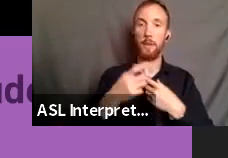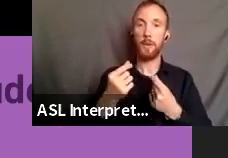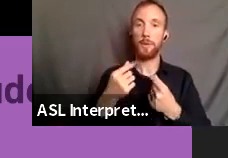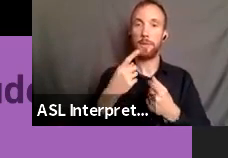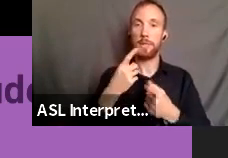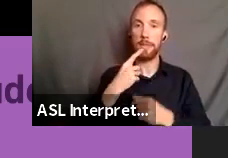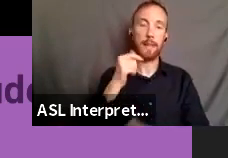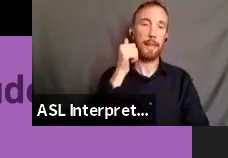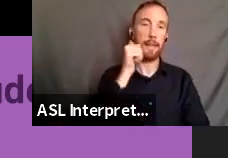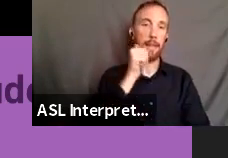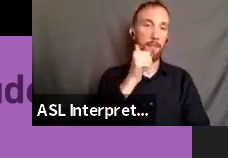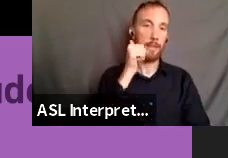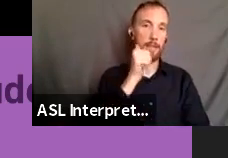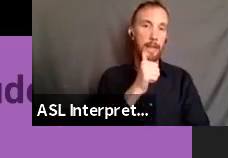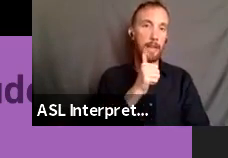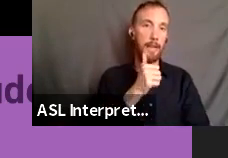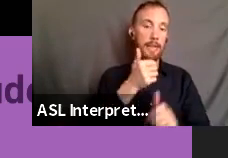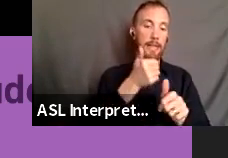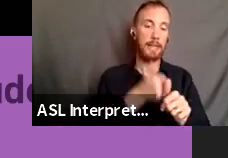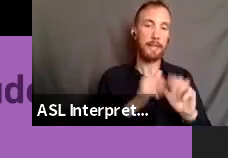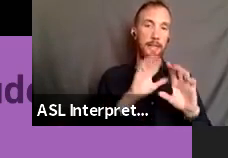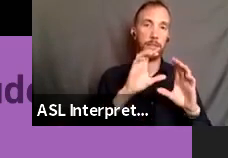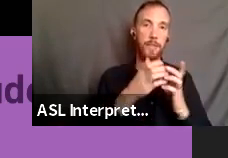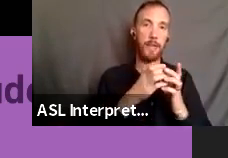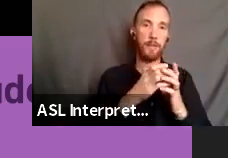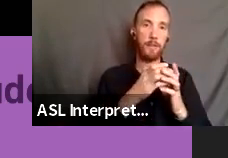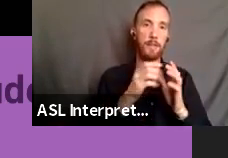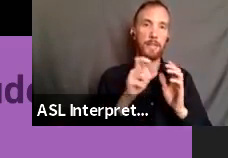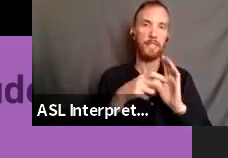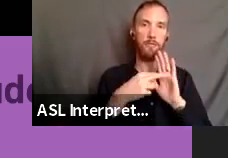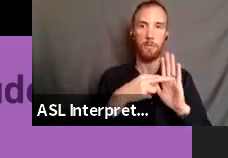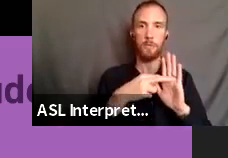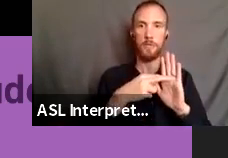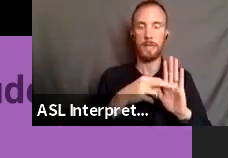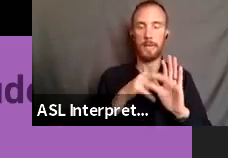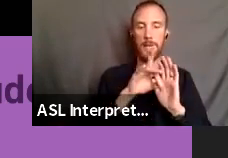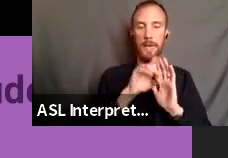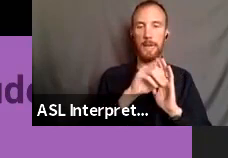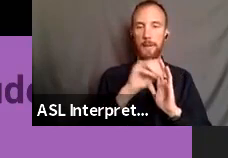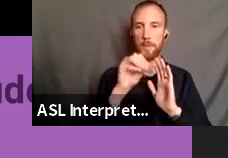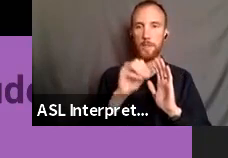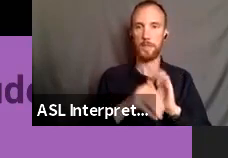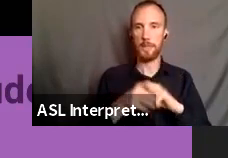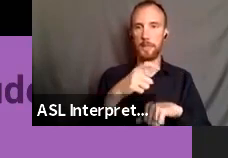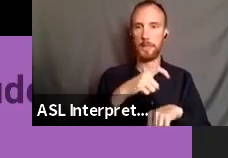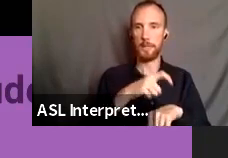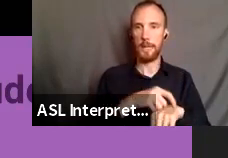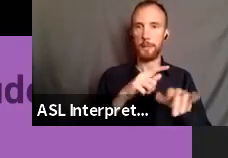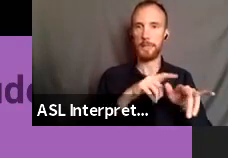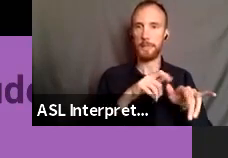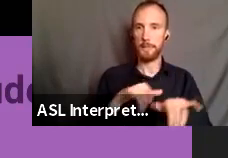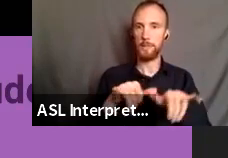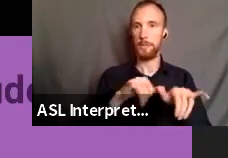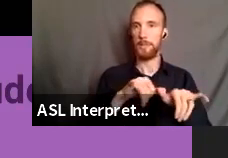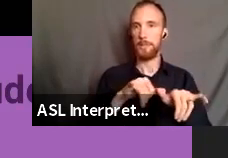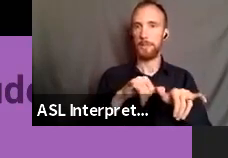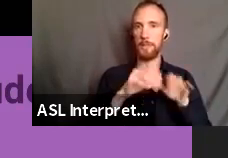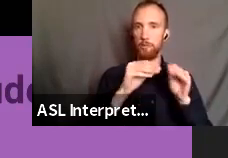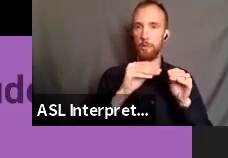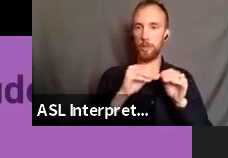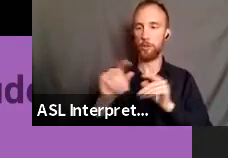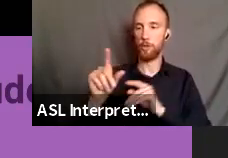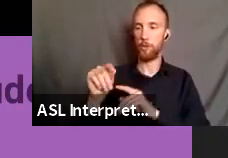basis each course represents 80 percent of its time as synchronous instruction and 20 percent as asynchronous